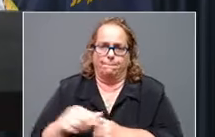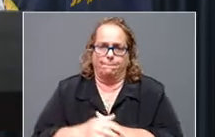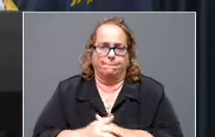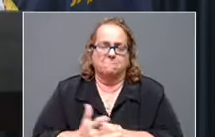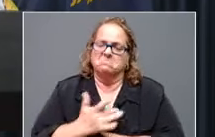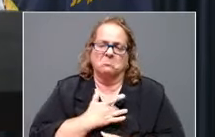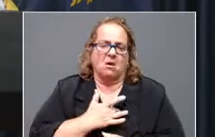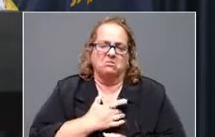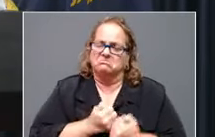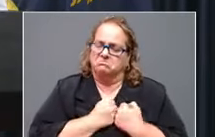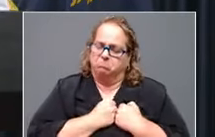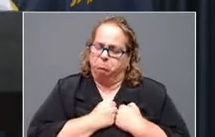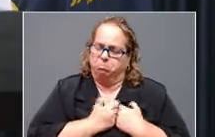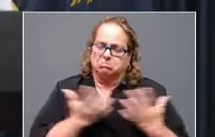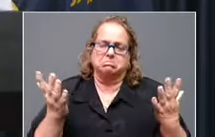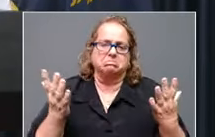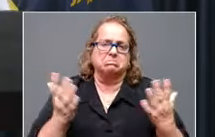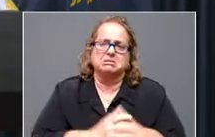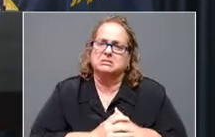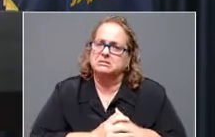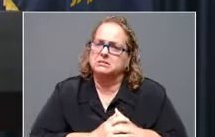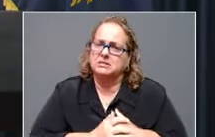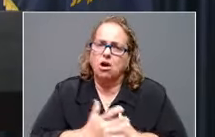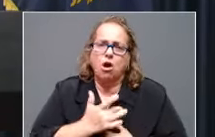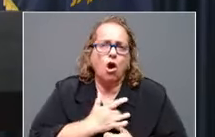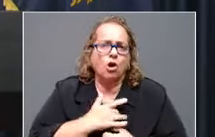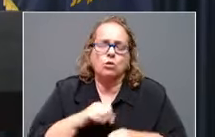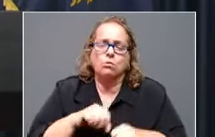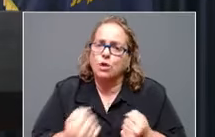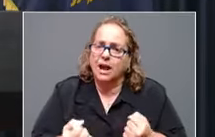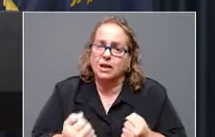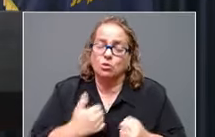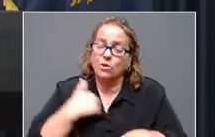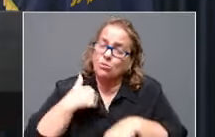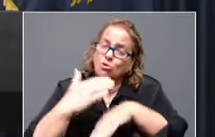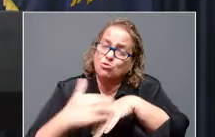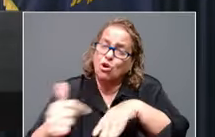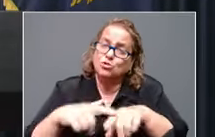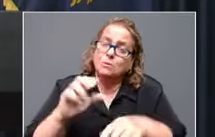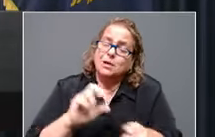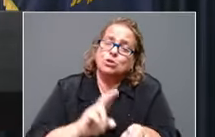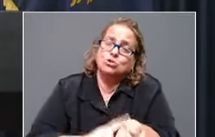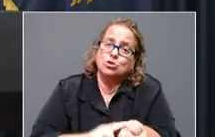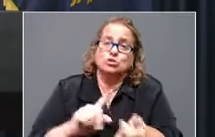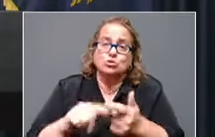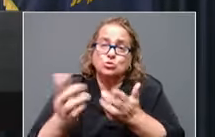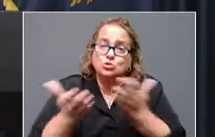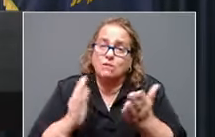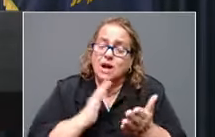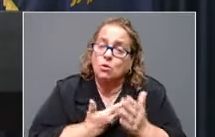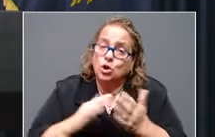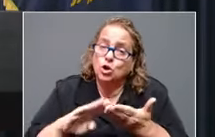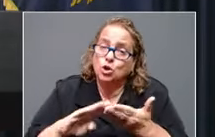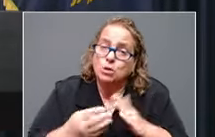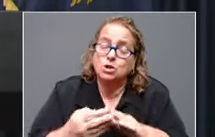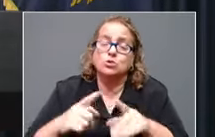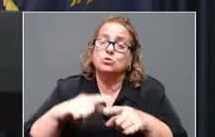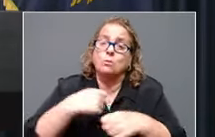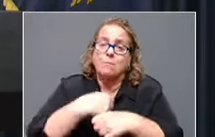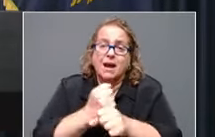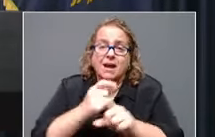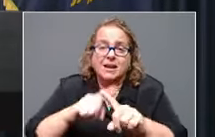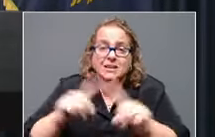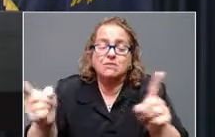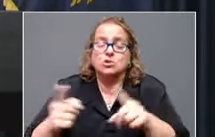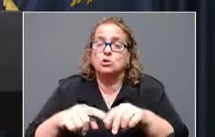continue to do our best. We ask that you be vigilant. Know that people are very sick and that those who show up to